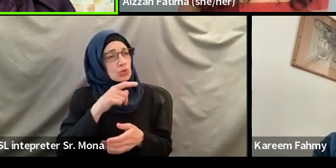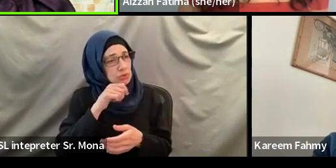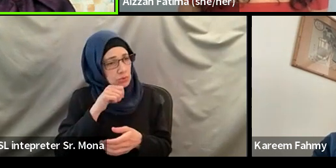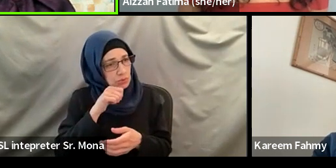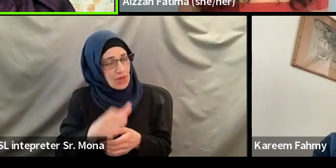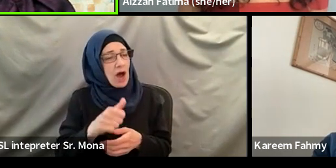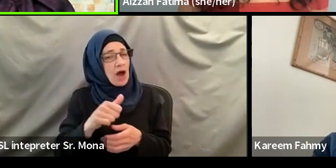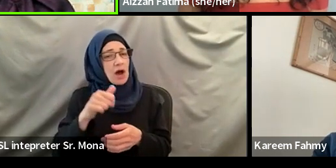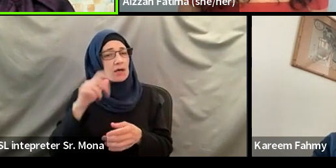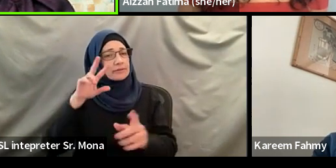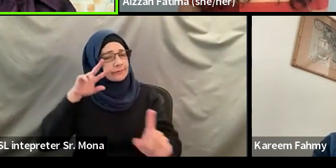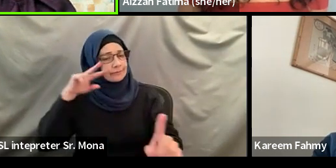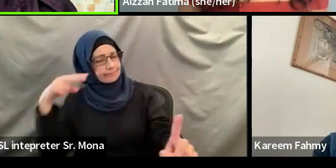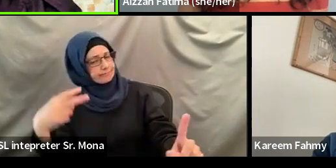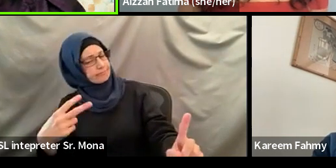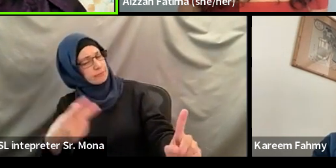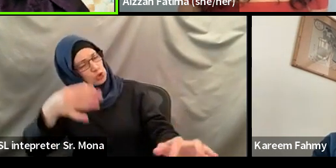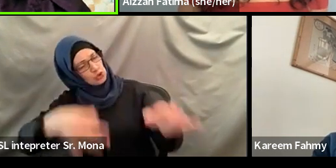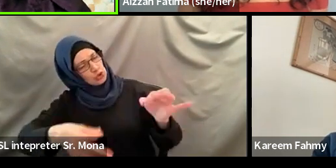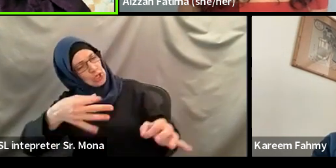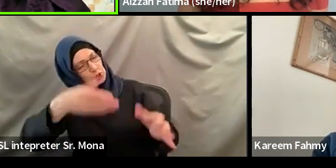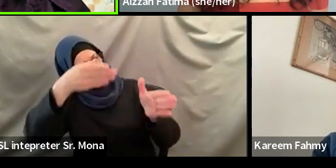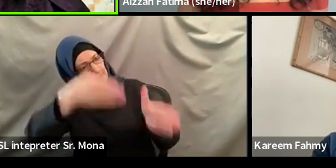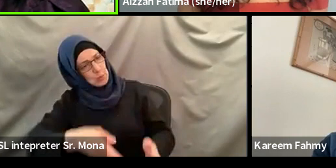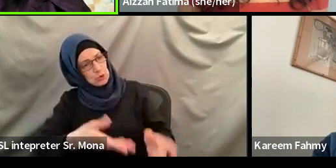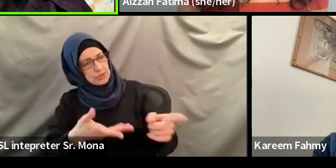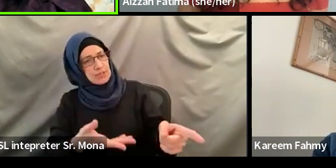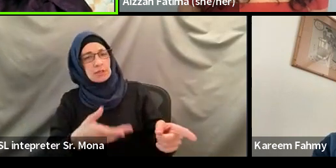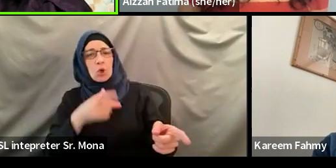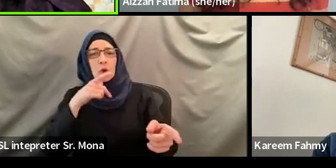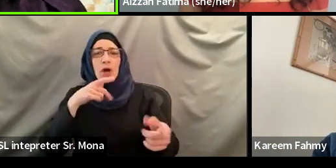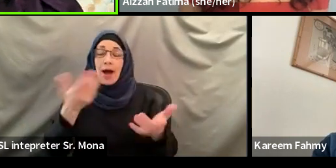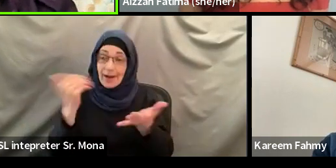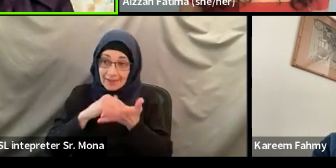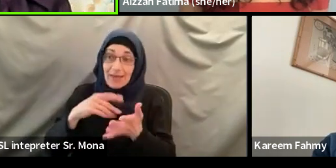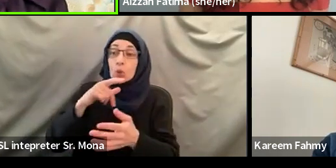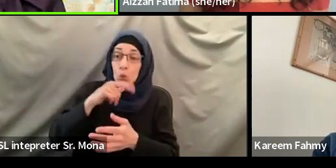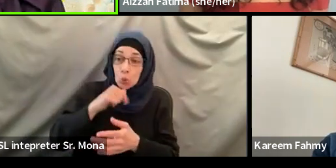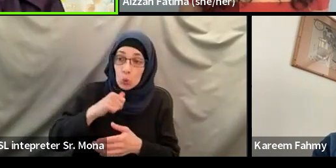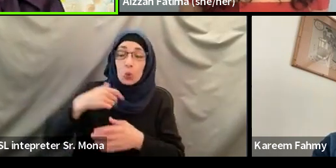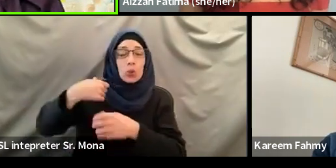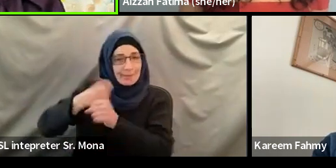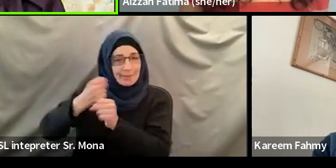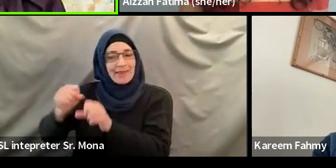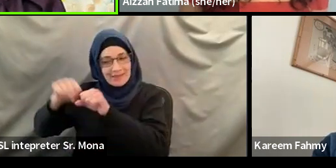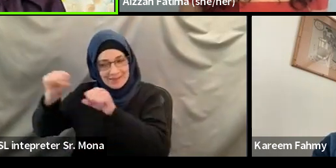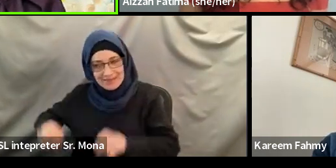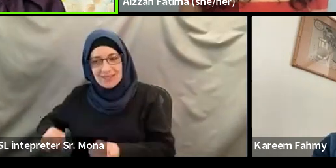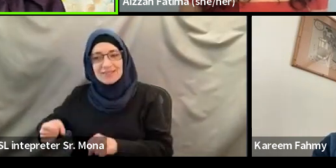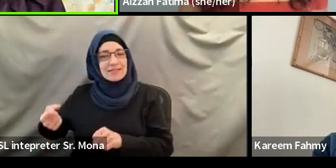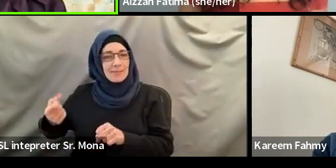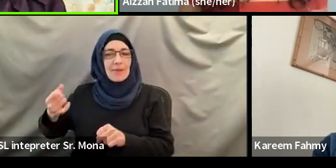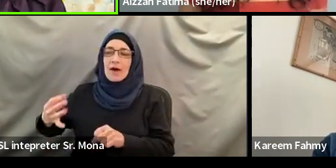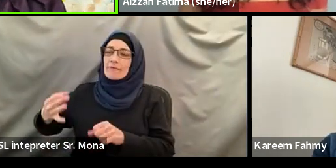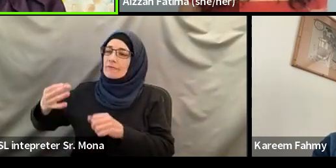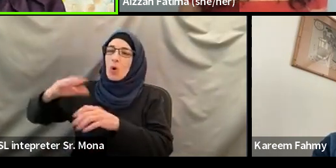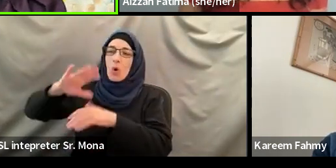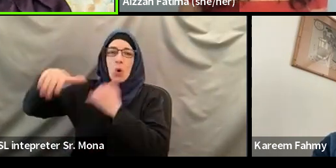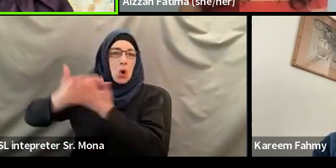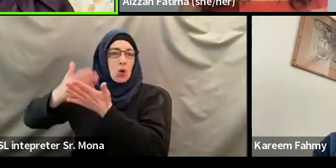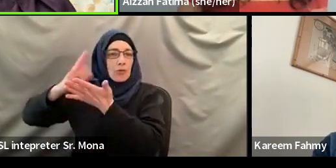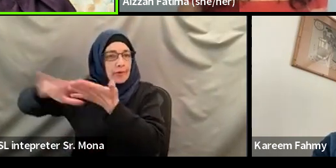person looks like on paper, because again, who created the system of the paper and the institutions that are giving these degrees and